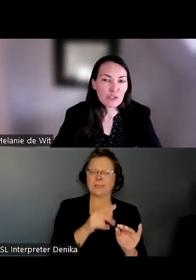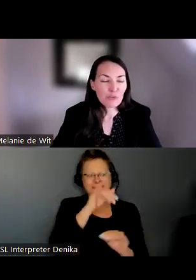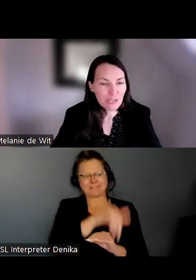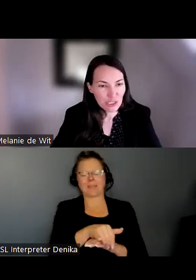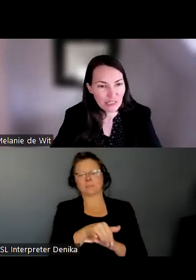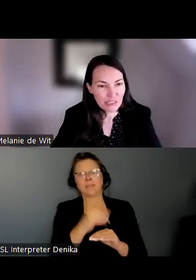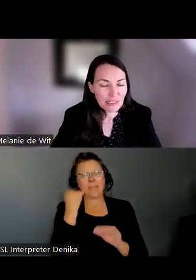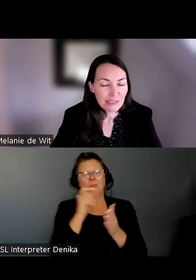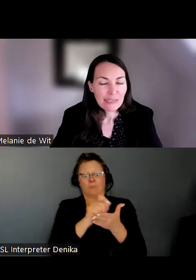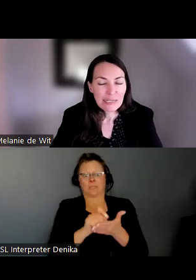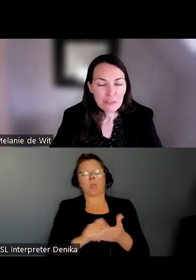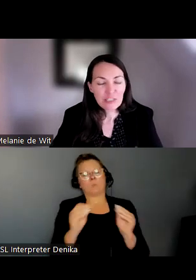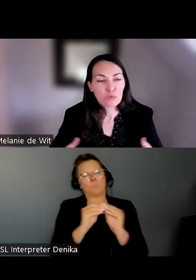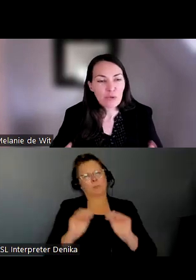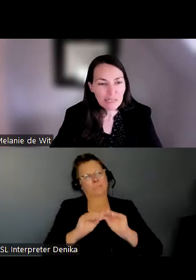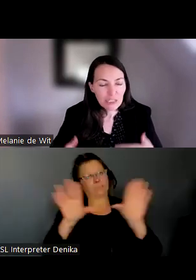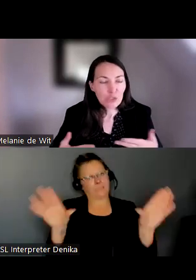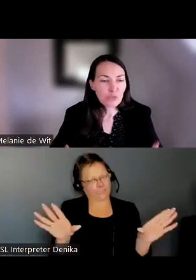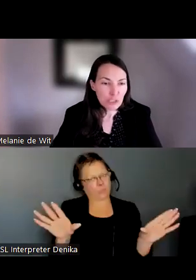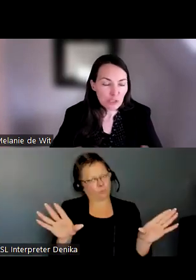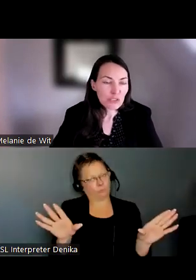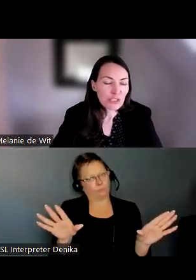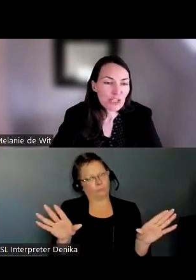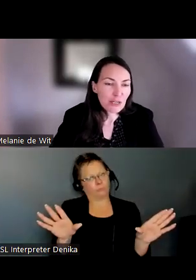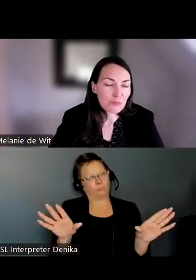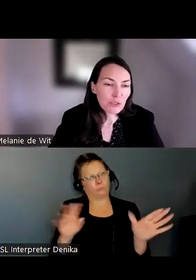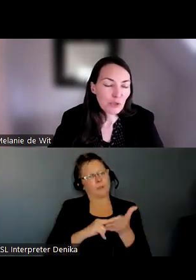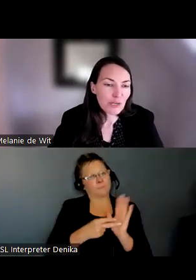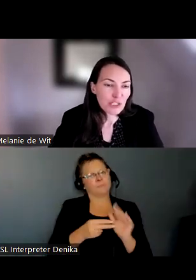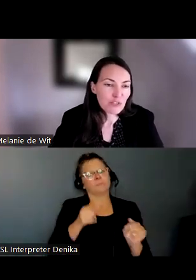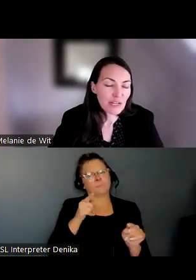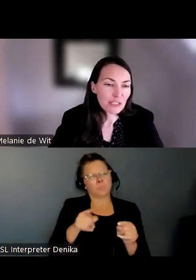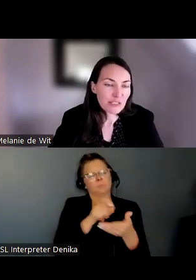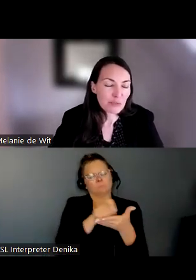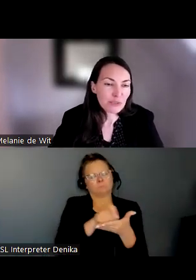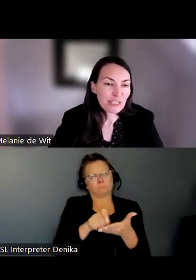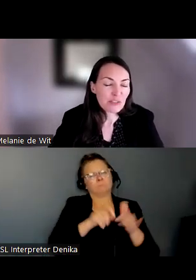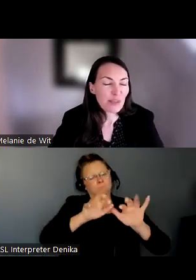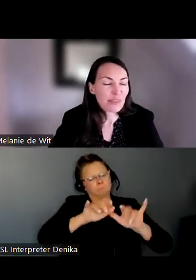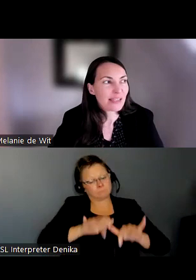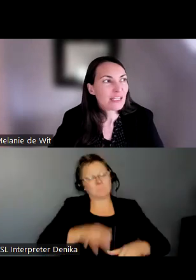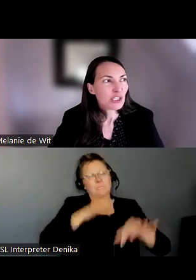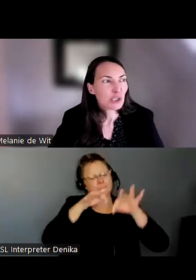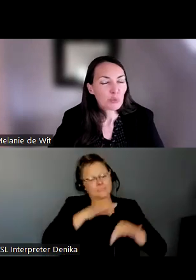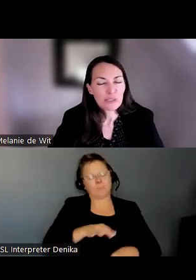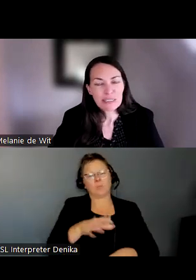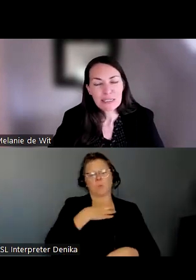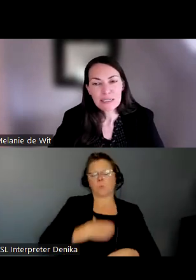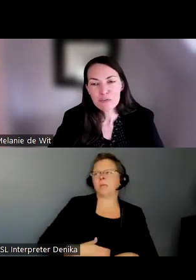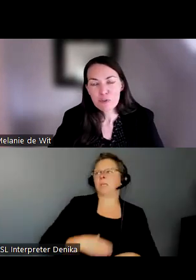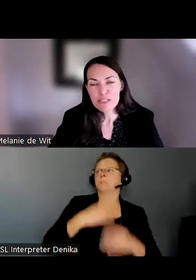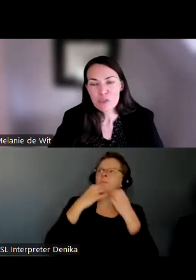better direction if in writing you reduced your wishes, values, and beliefs when they, you know,